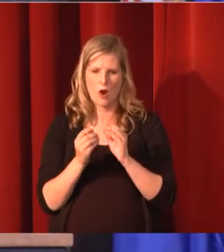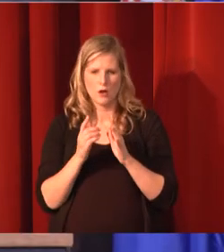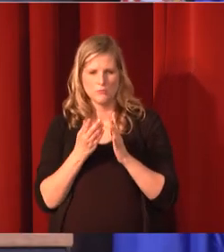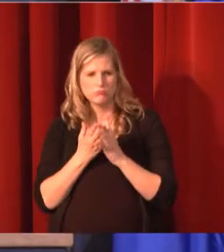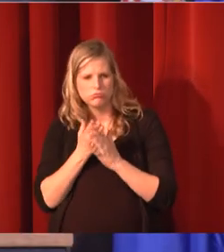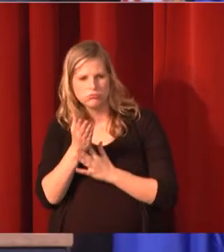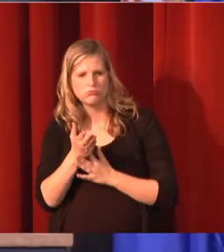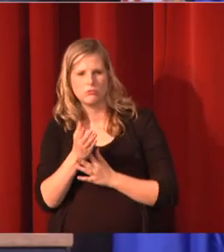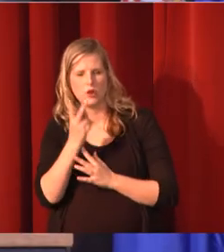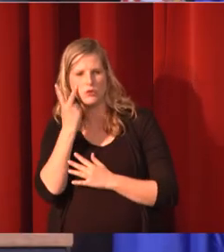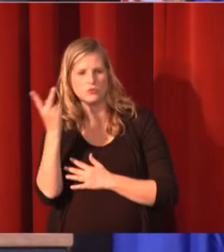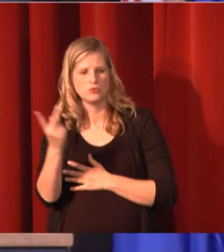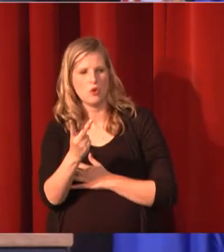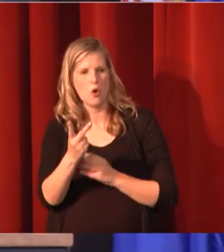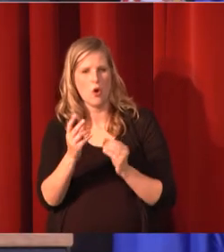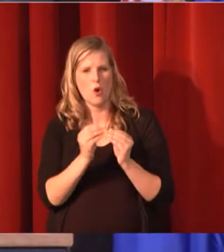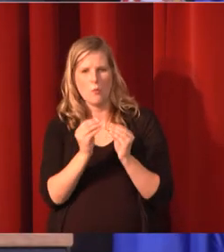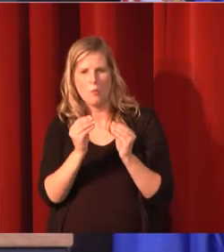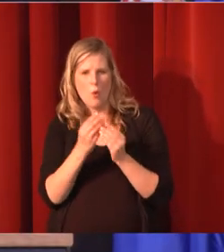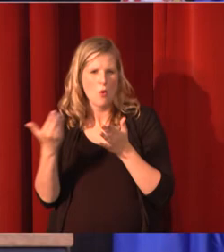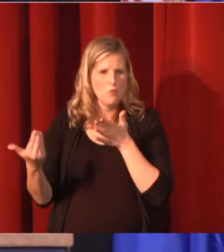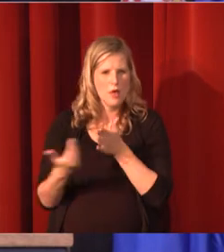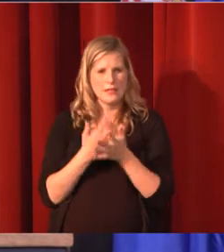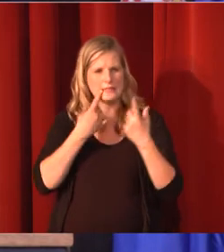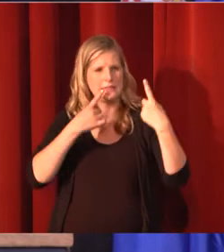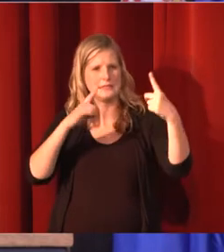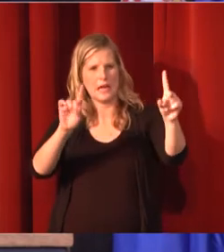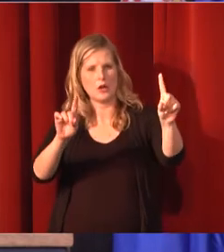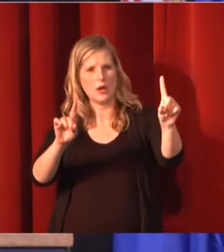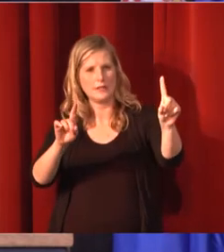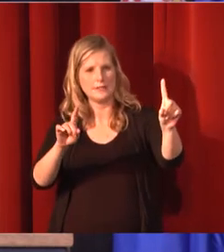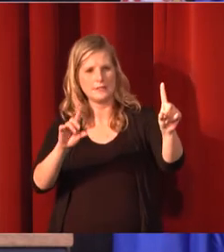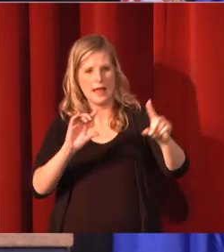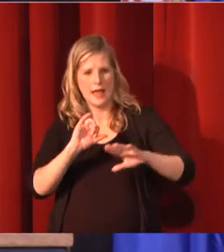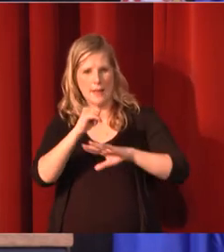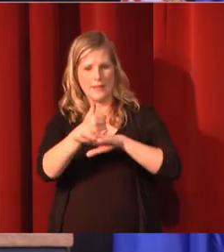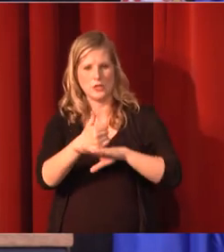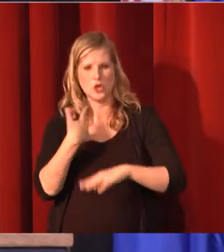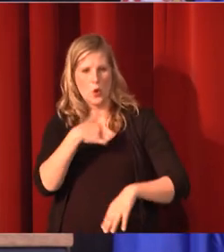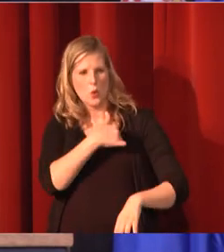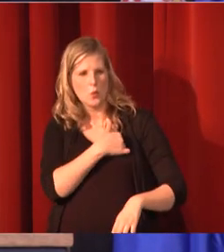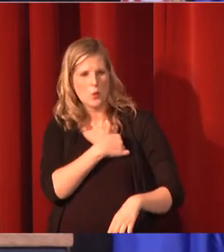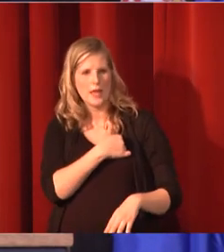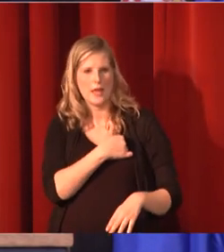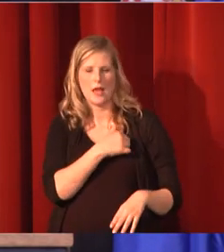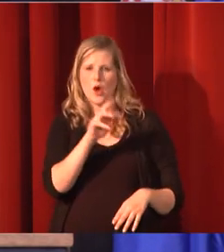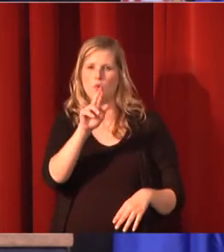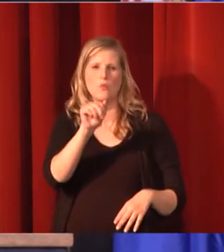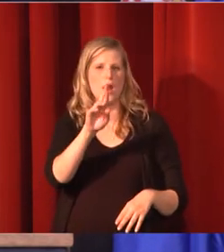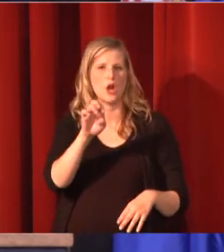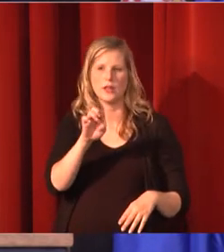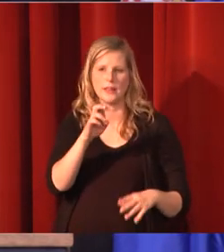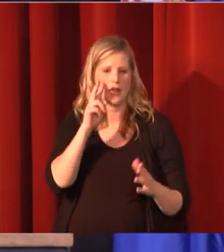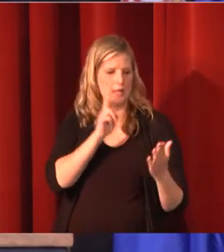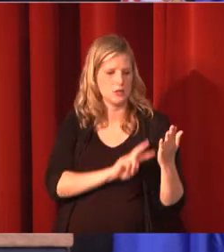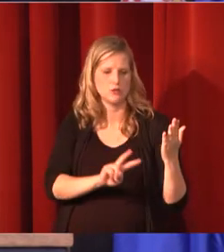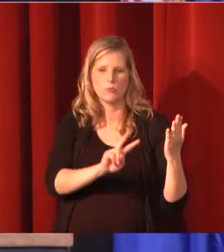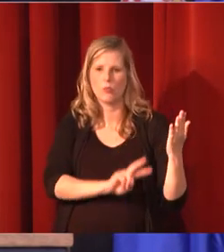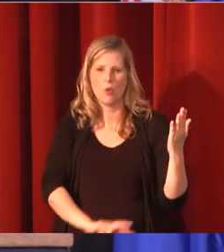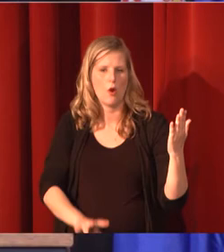even more revolutionary declaration one whose implications we far too rarely explore